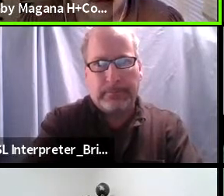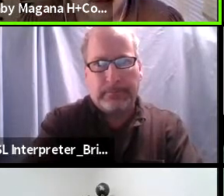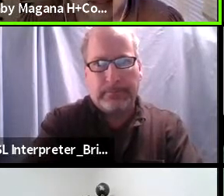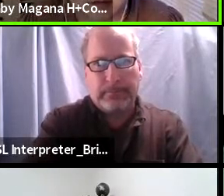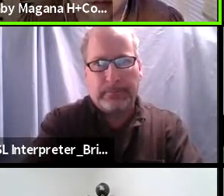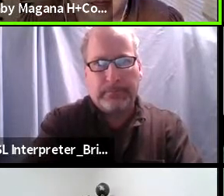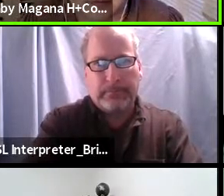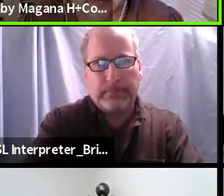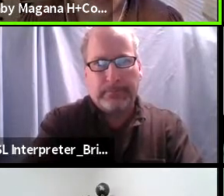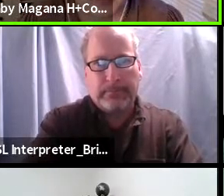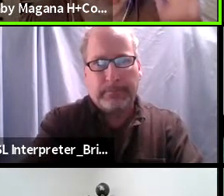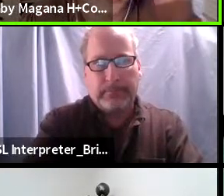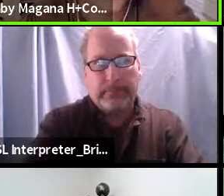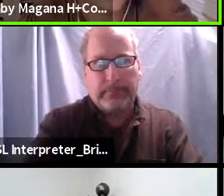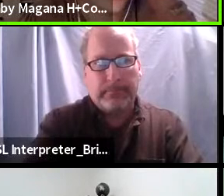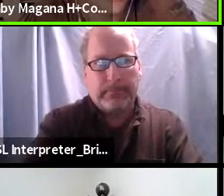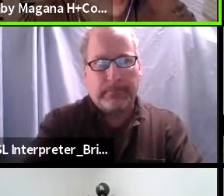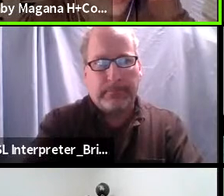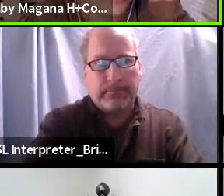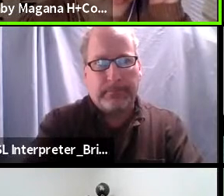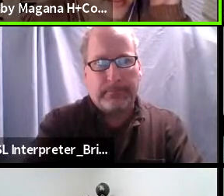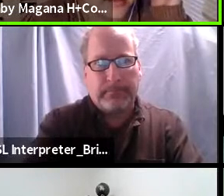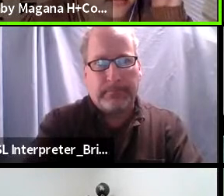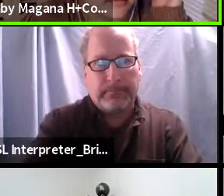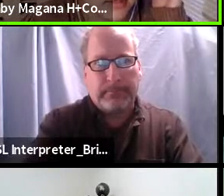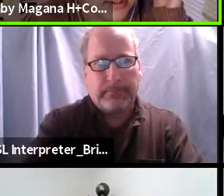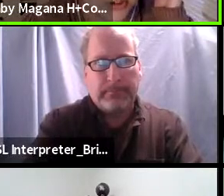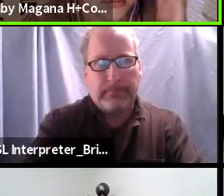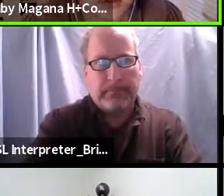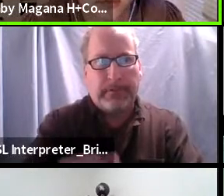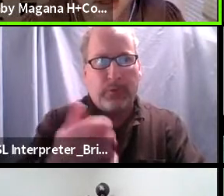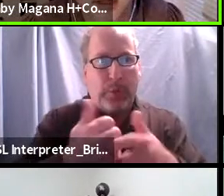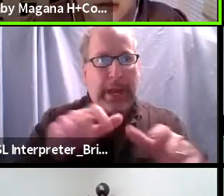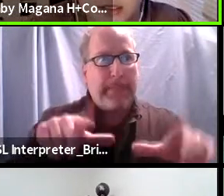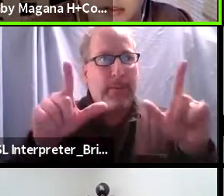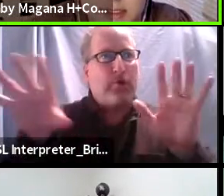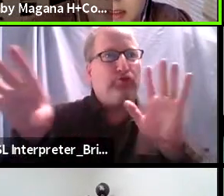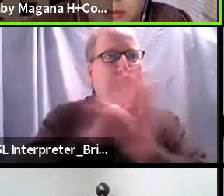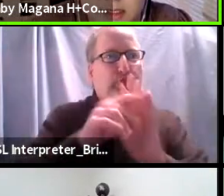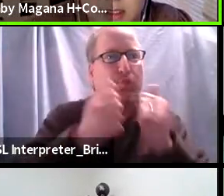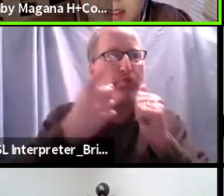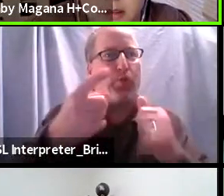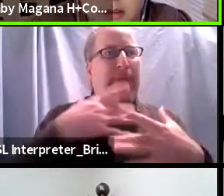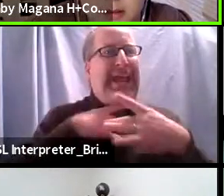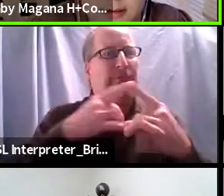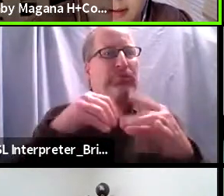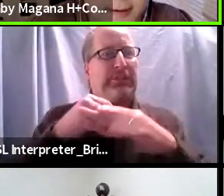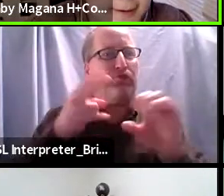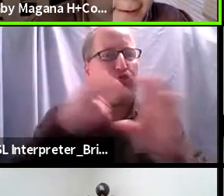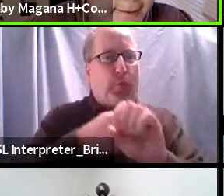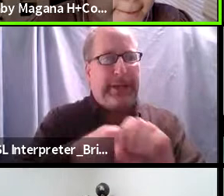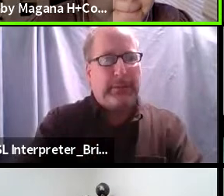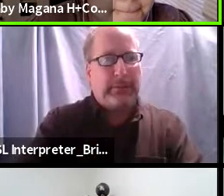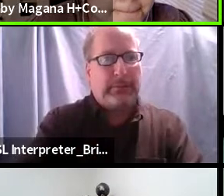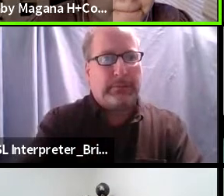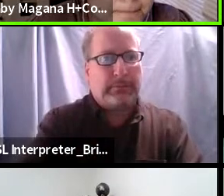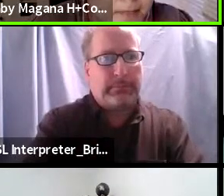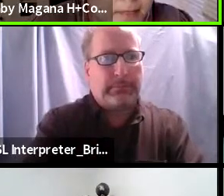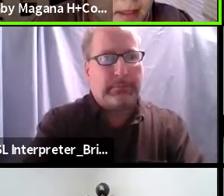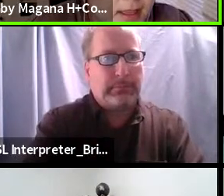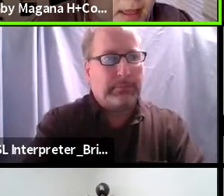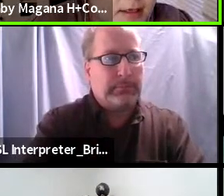All right, okay, so if you got a pop-up, go ahead and choose the one that you're interested in joining.